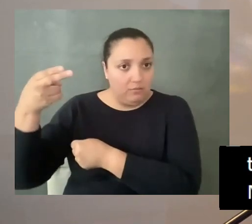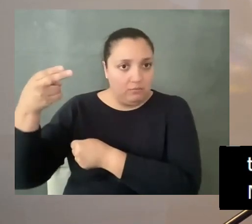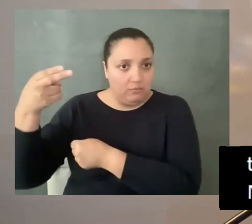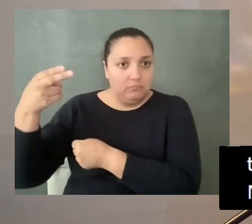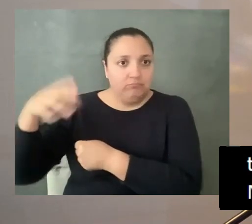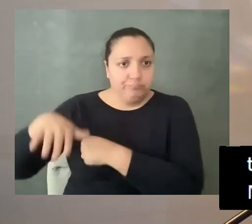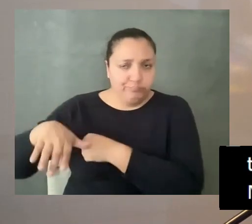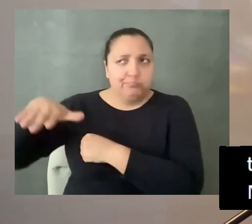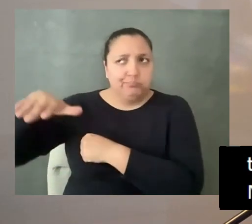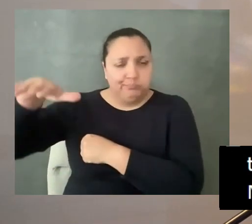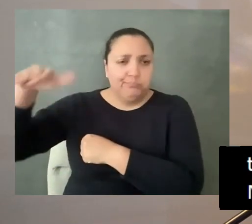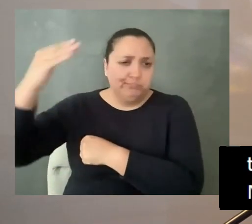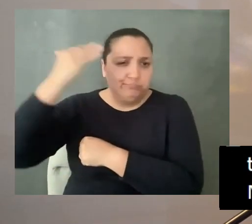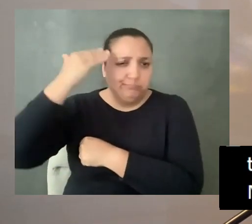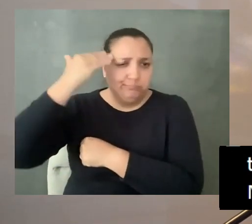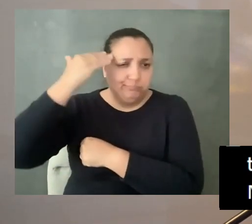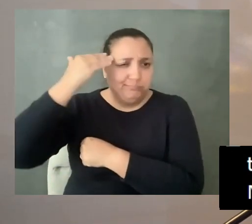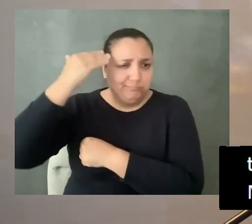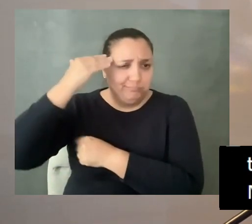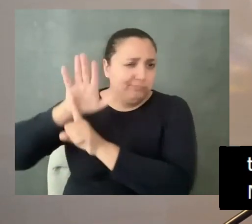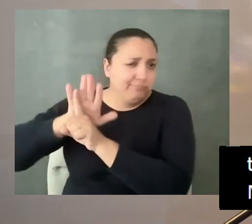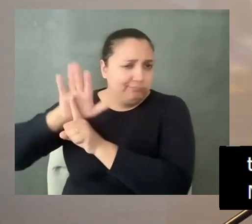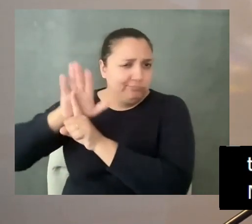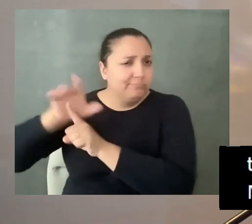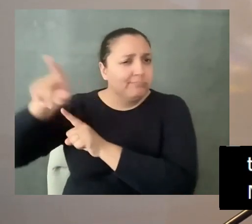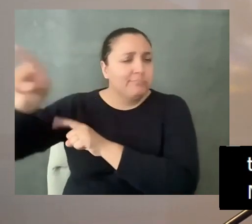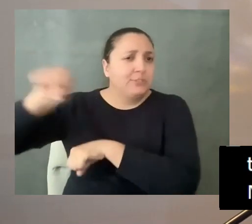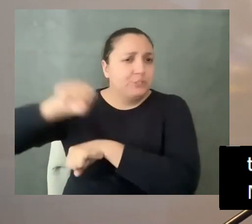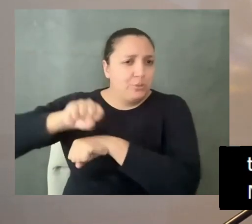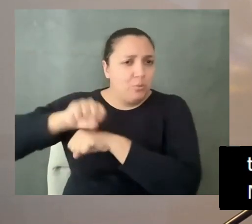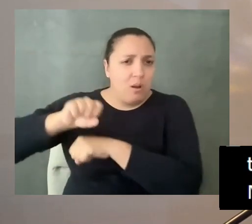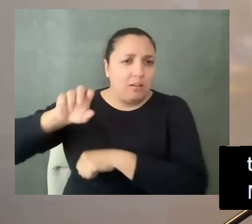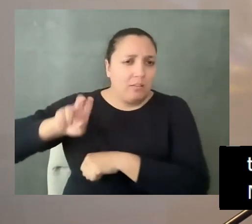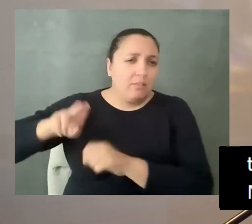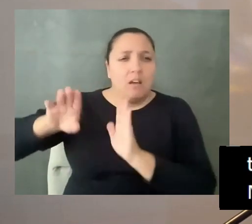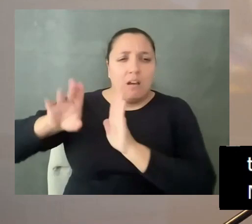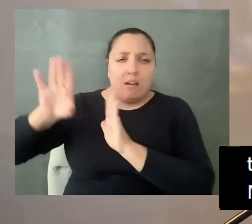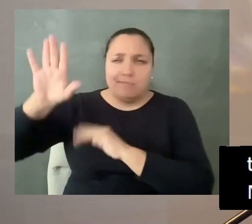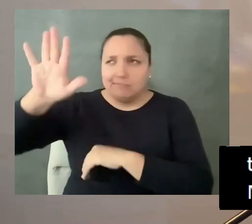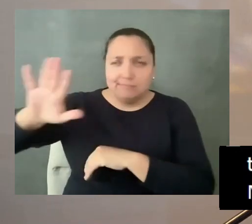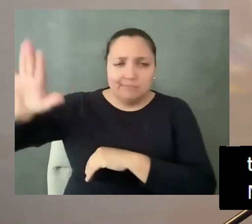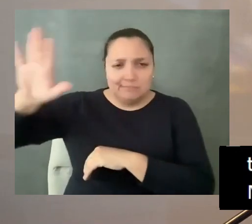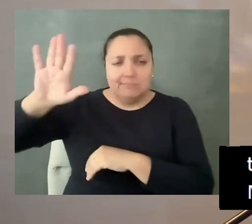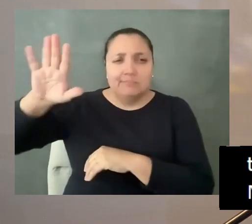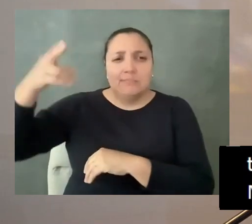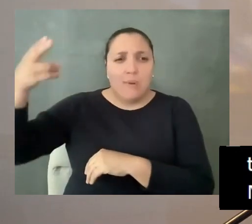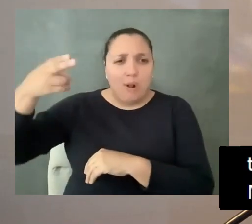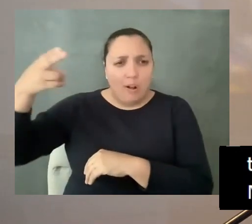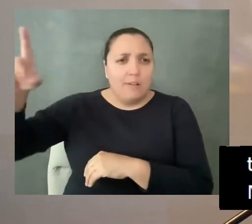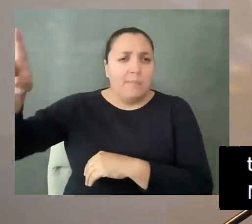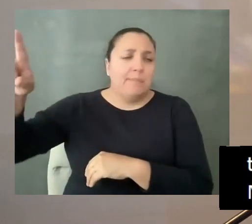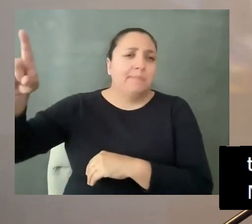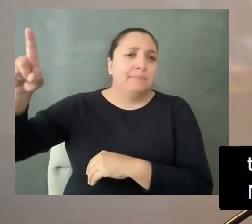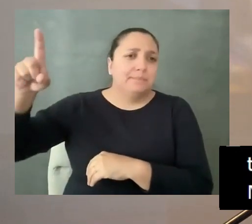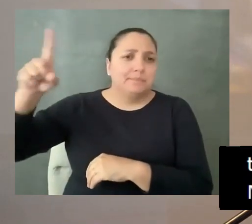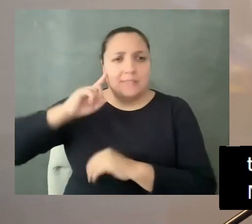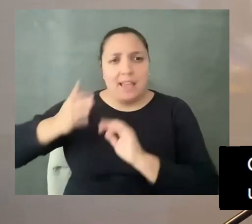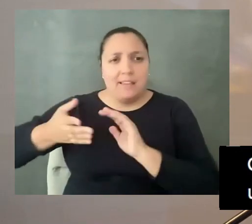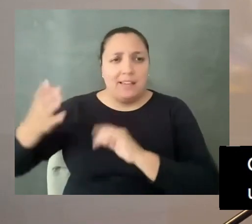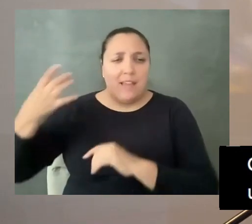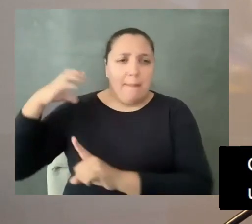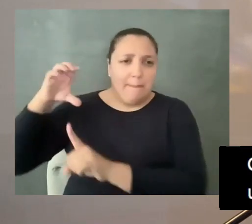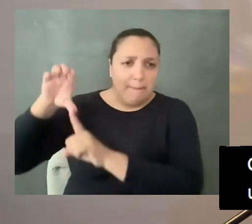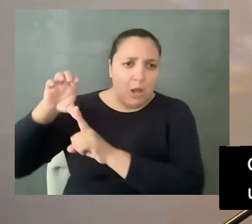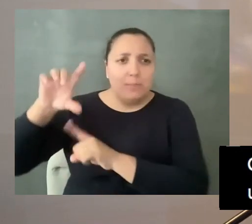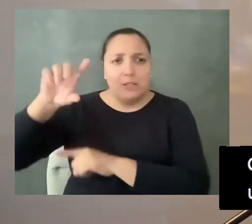area may know her from her work at the Upper Manhattan Empowerment Zone, where she was the chief operating officer. She then served as president and